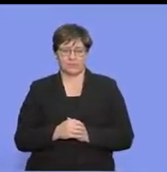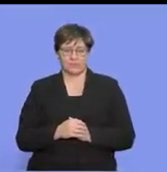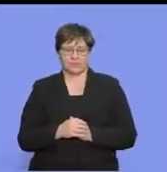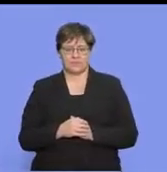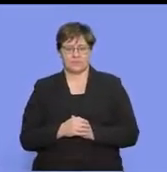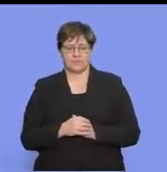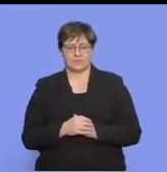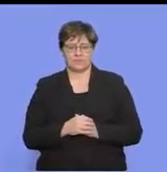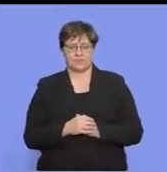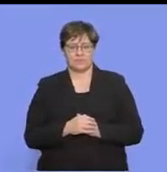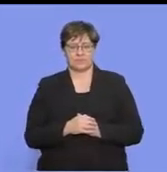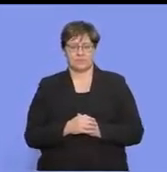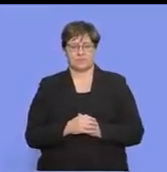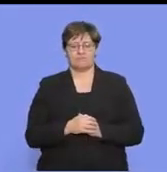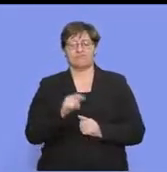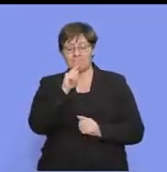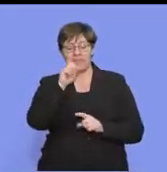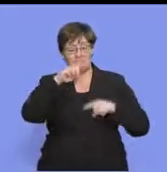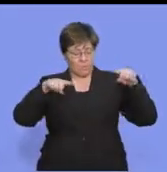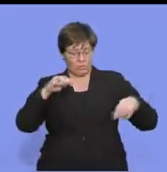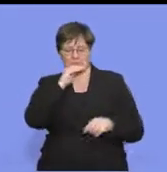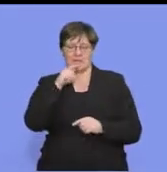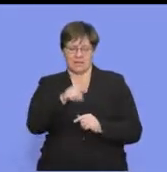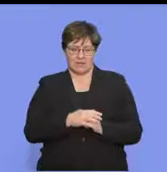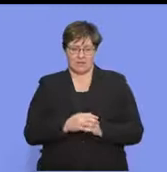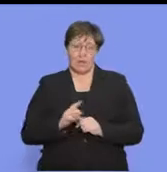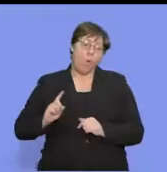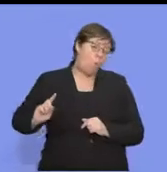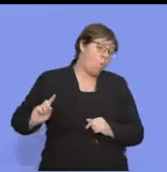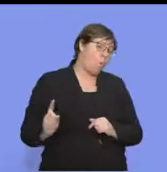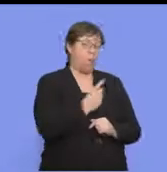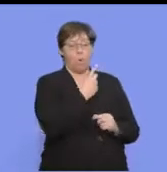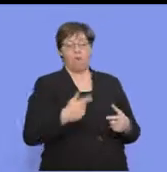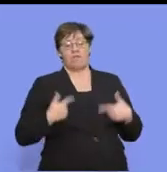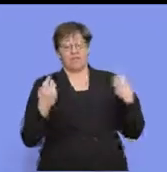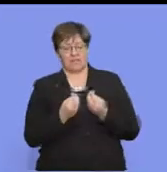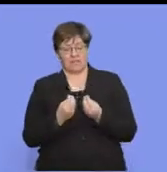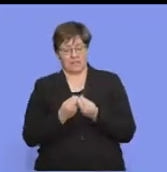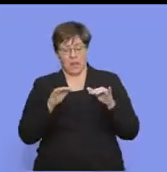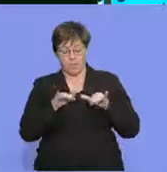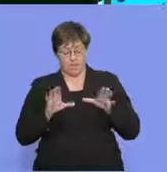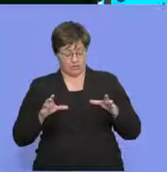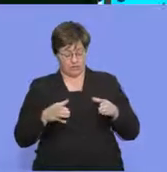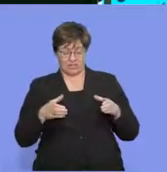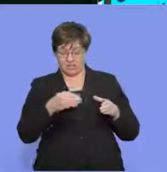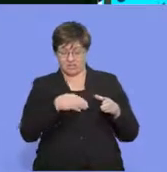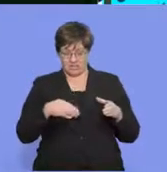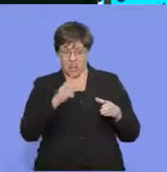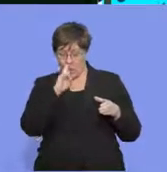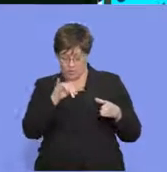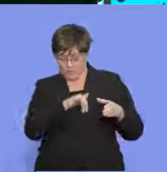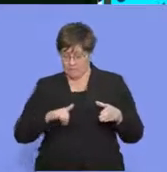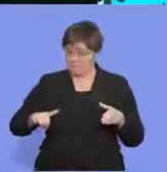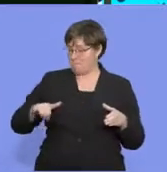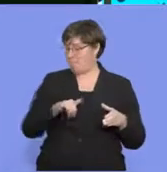And this is the variation he was talking about. So not all the organisms of a population look all